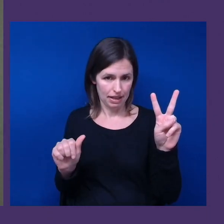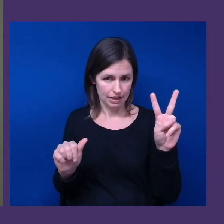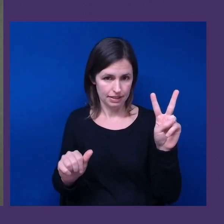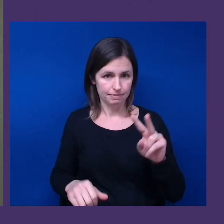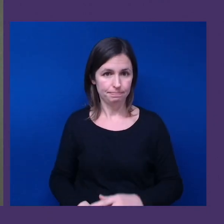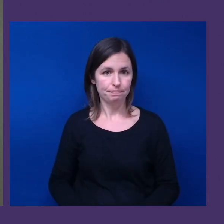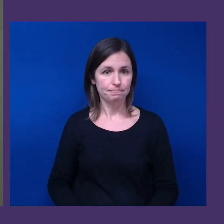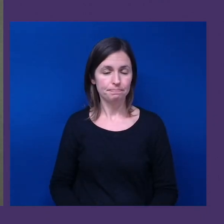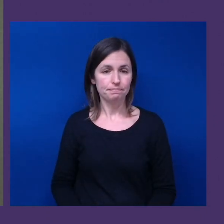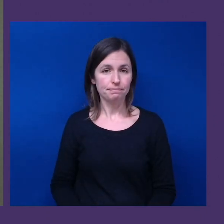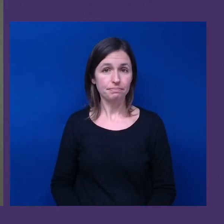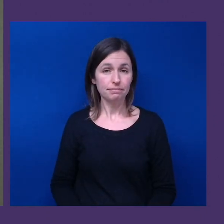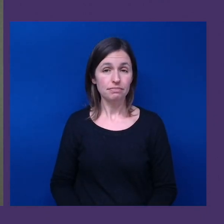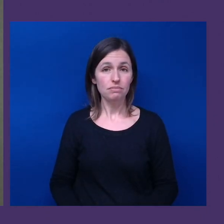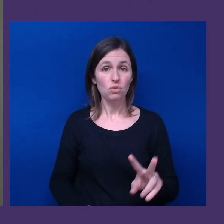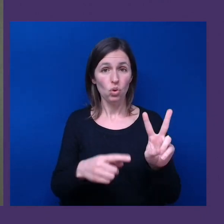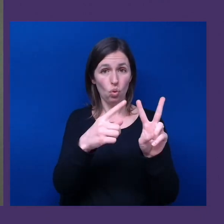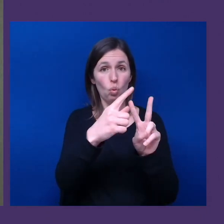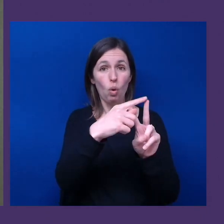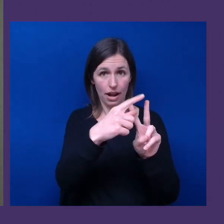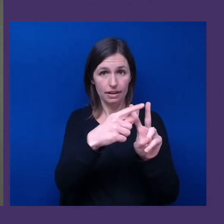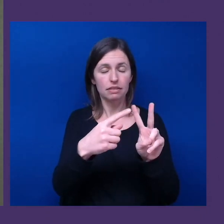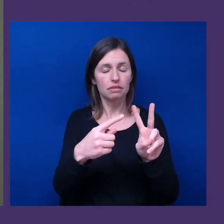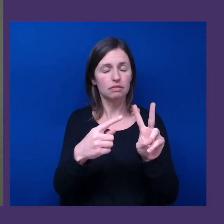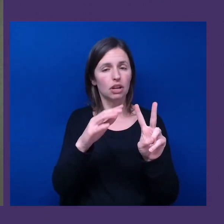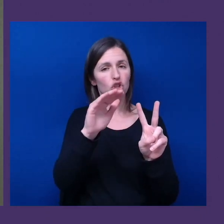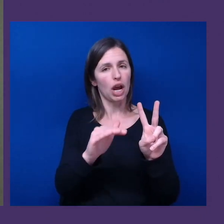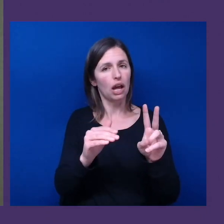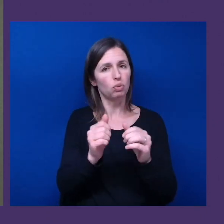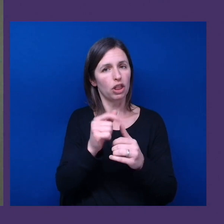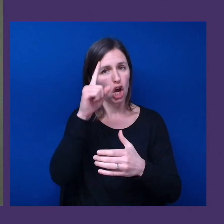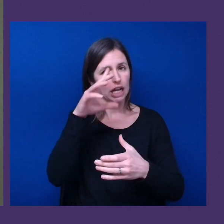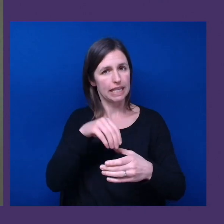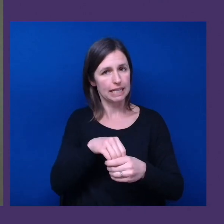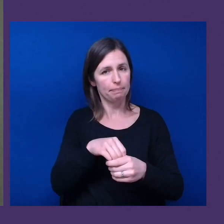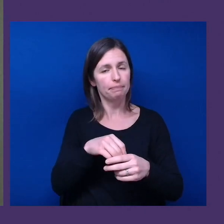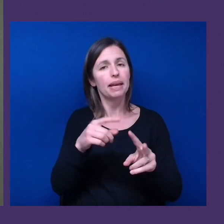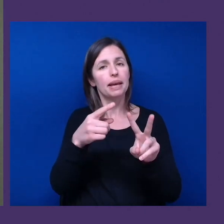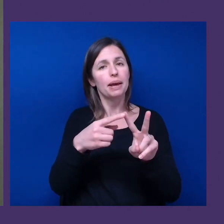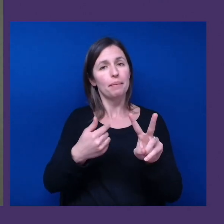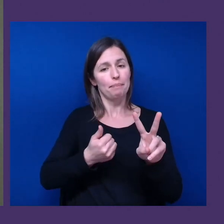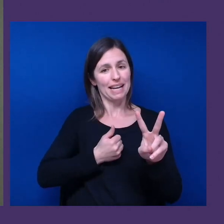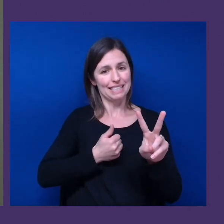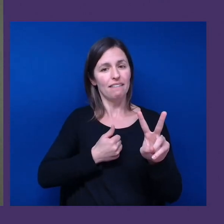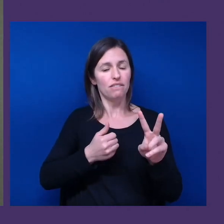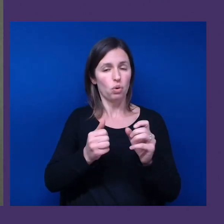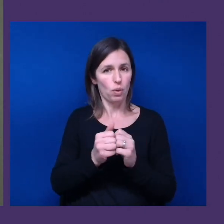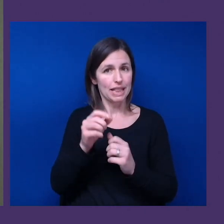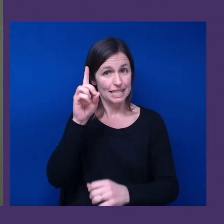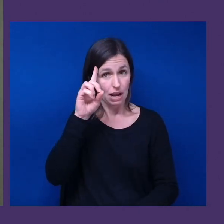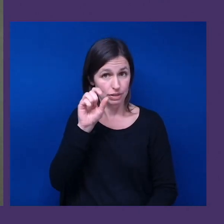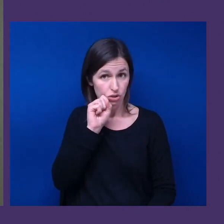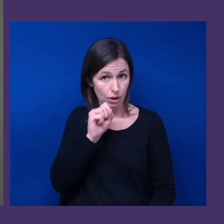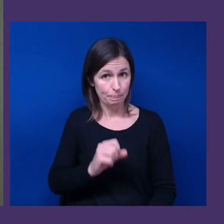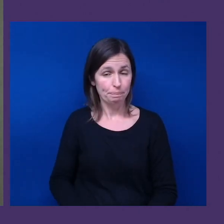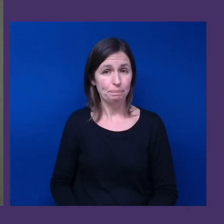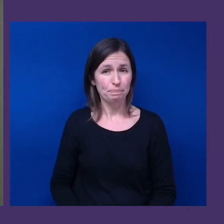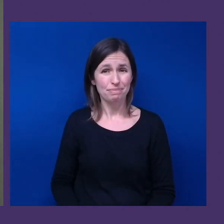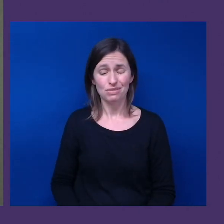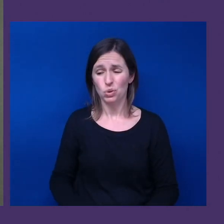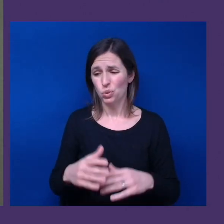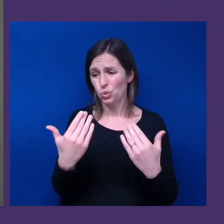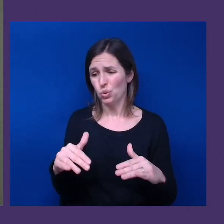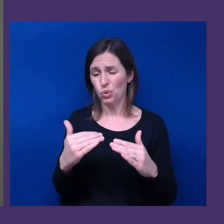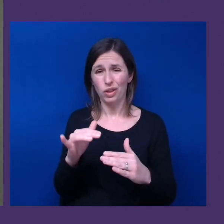a child with autism and I with Down syndrome. It made a big difference in my growth and my ability to speak and interact with